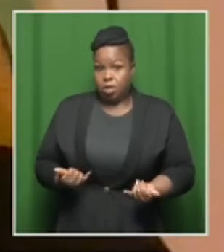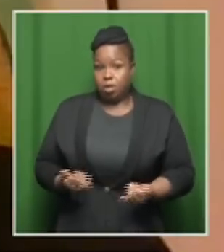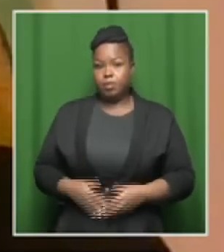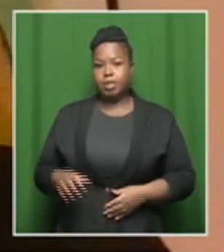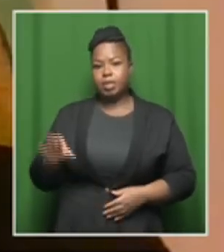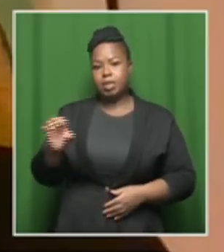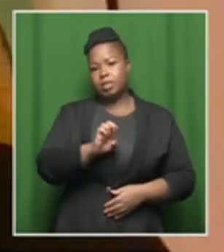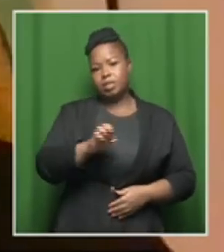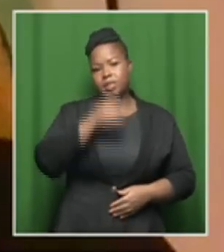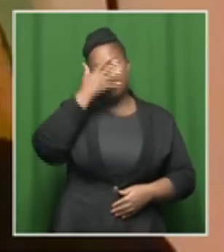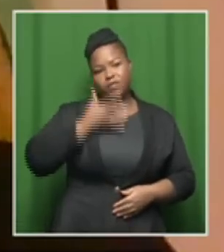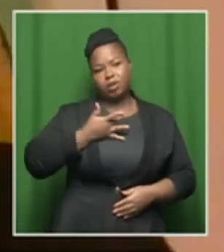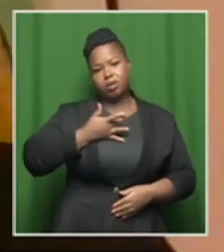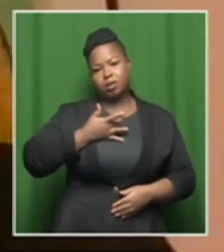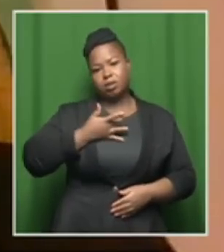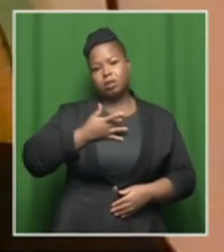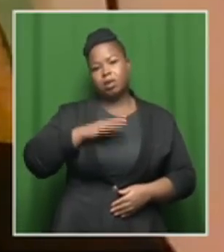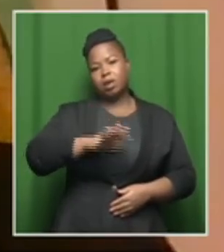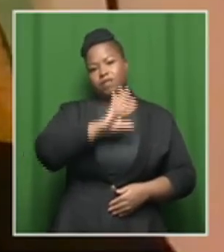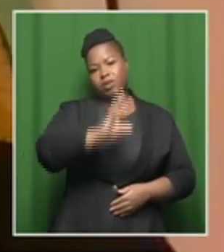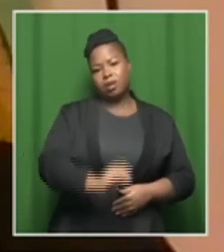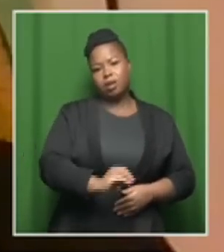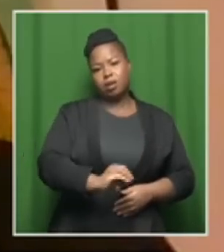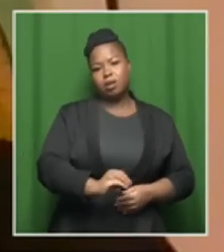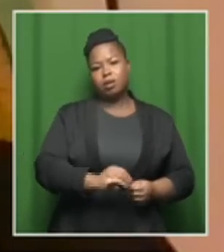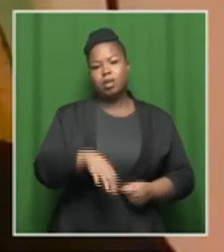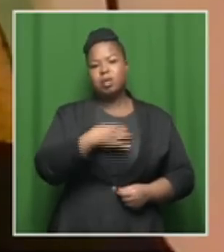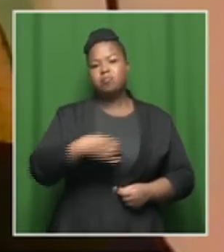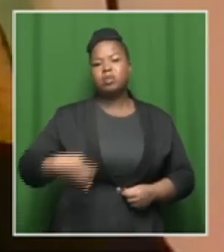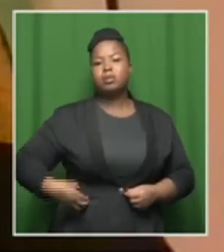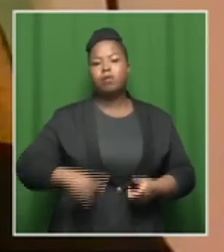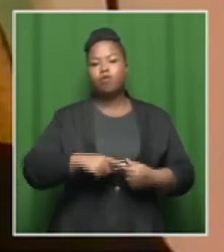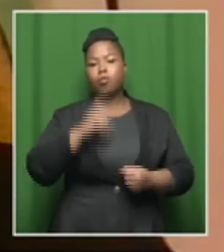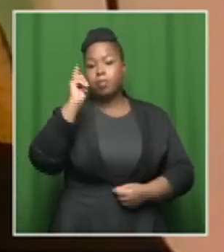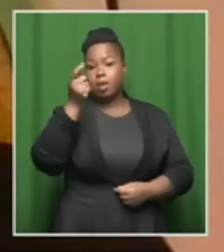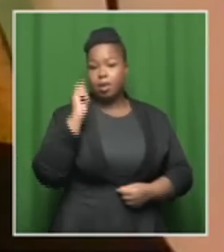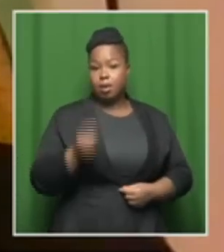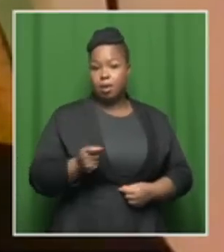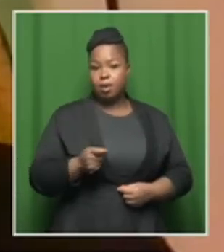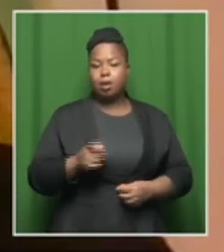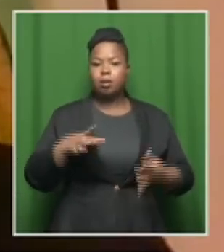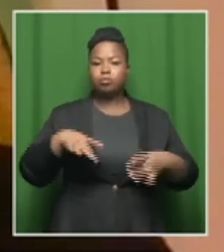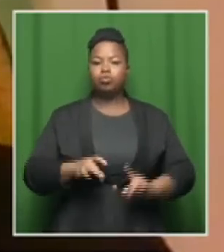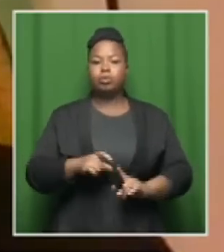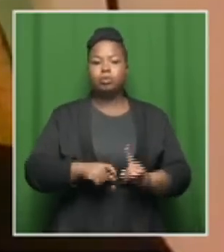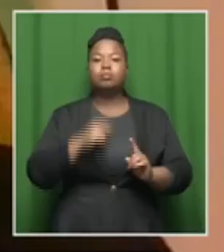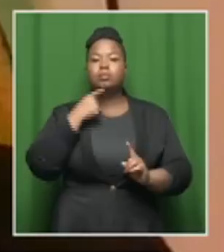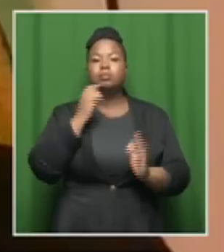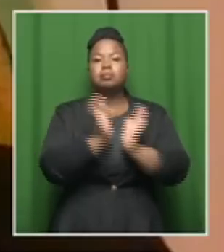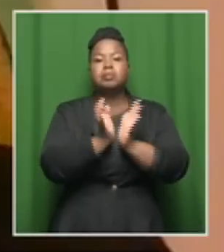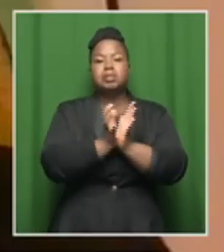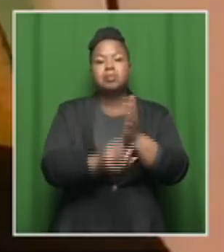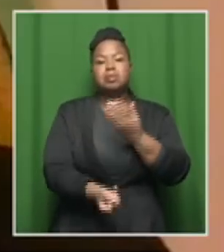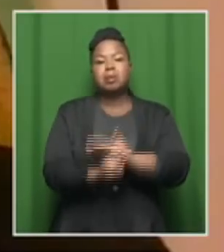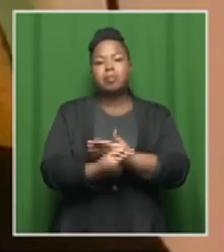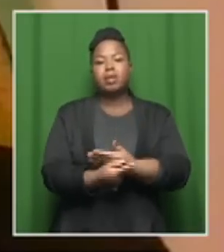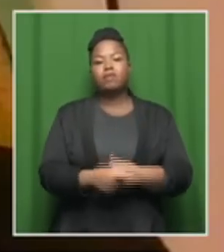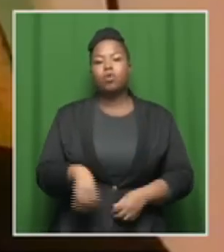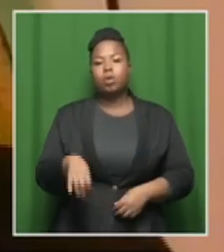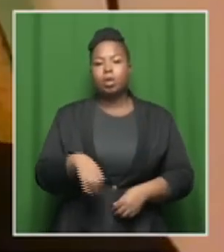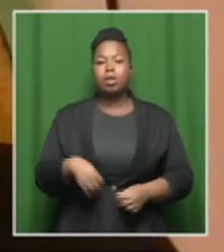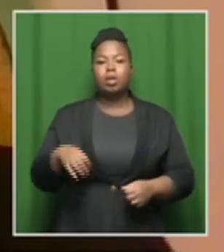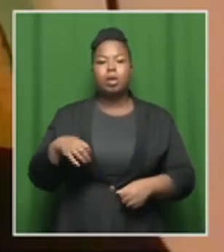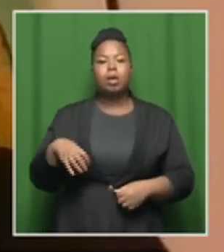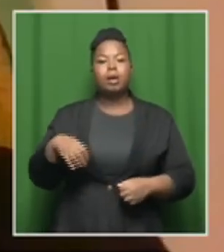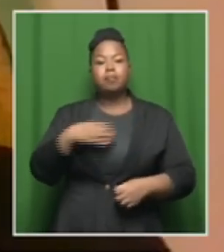African community under President Ruto from Kenya, who is the chairman at the moment, has called a meeting between Tshisekedi and Kagame,